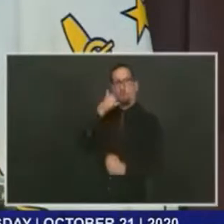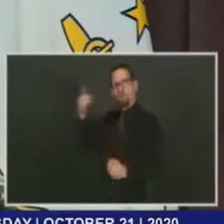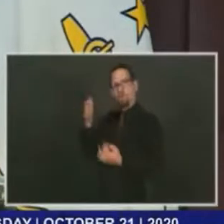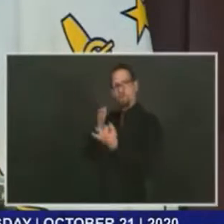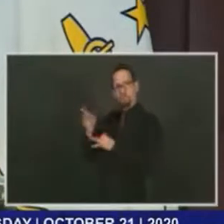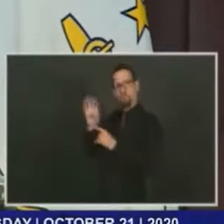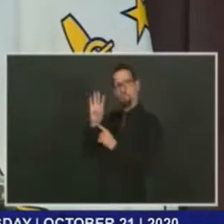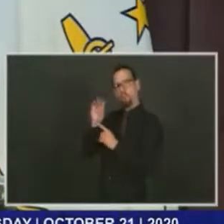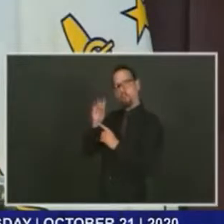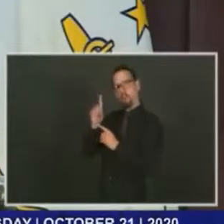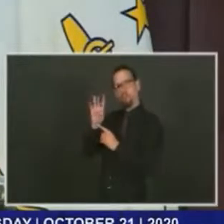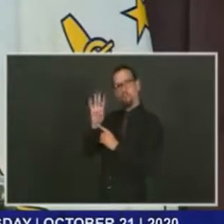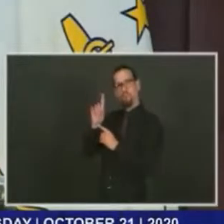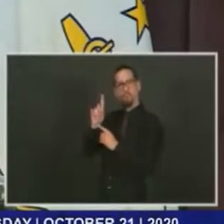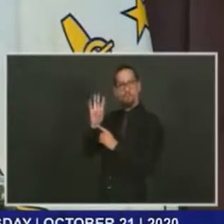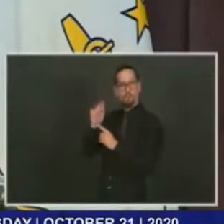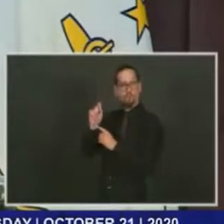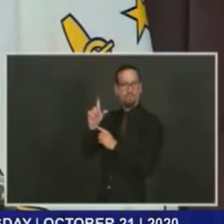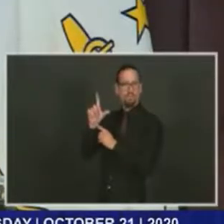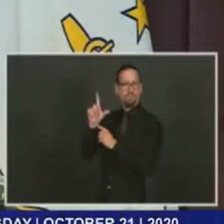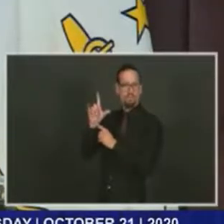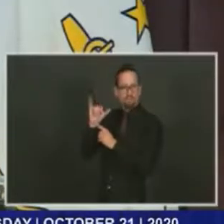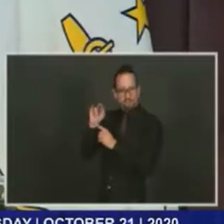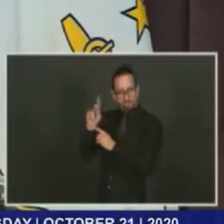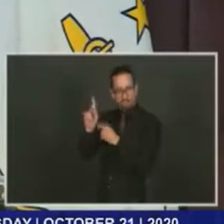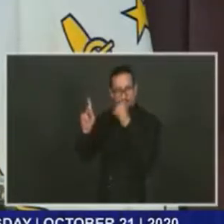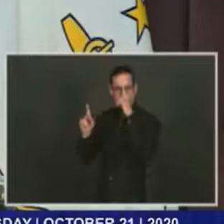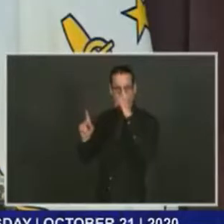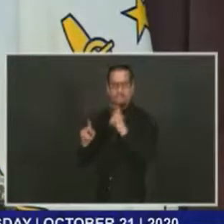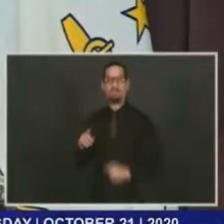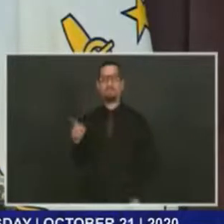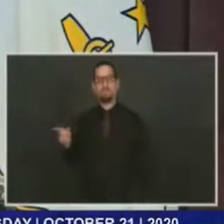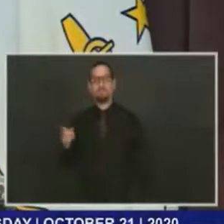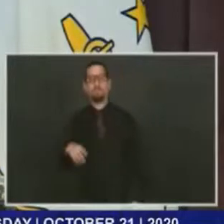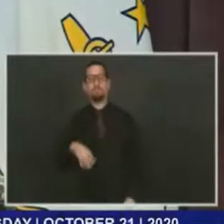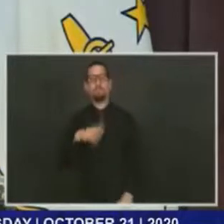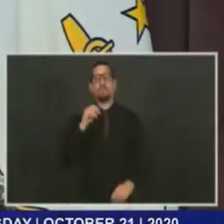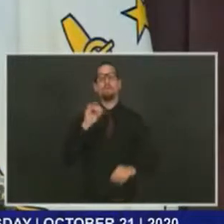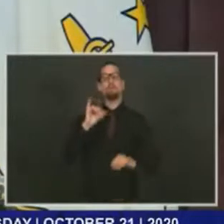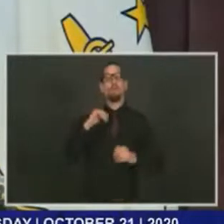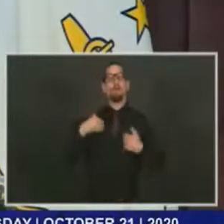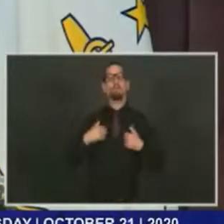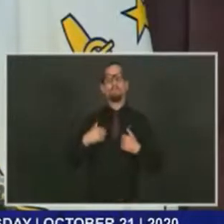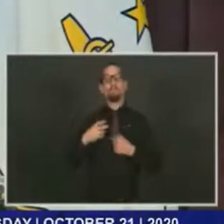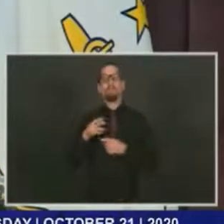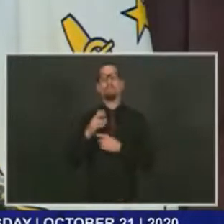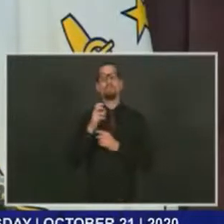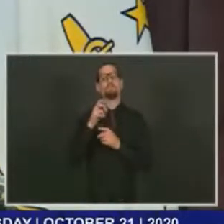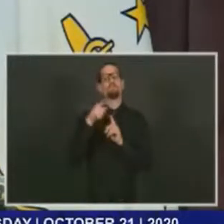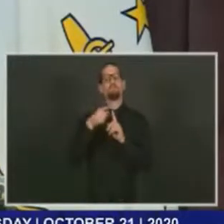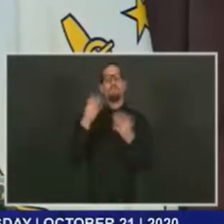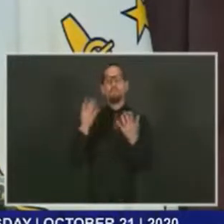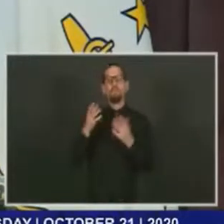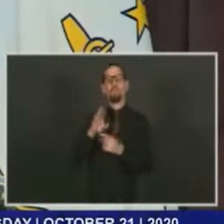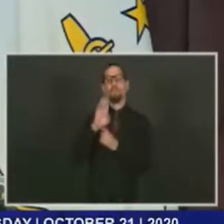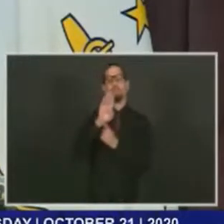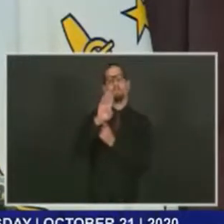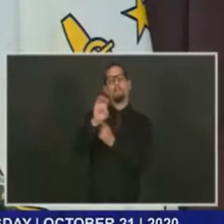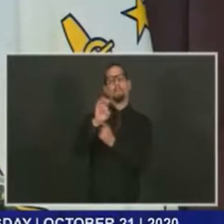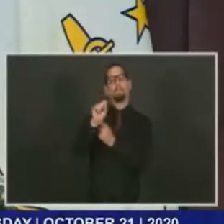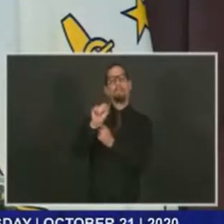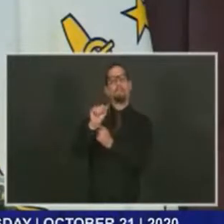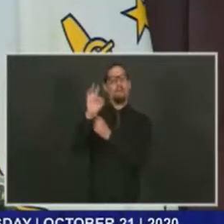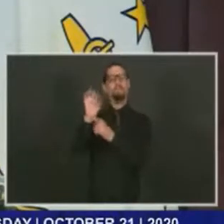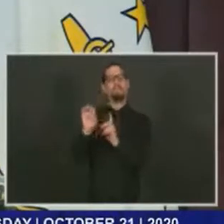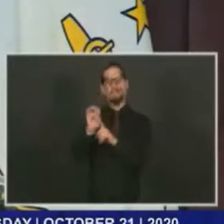Family Service Rhode Island launched a Be Safe campaign at the beginning of this to provide food,